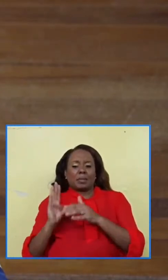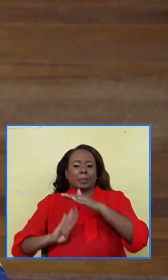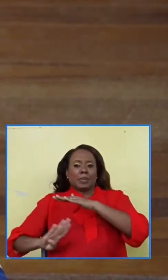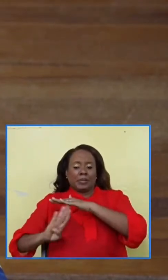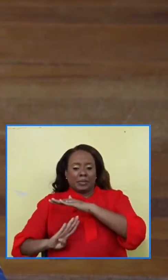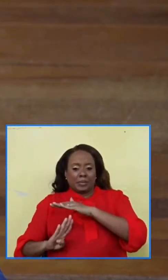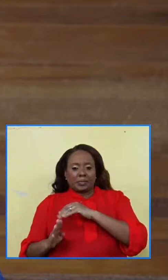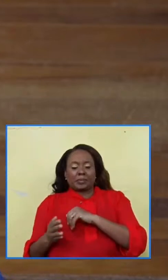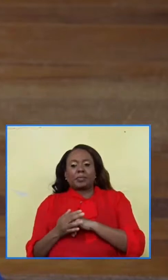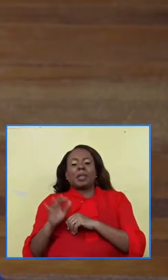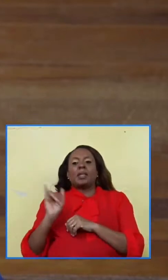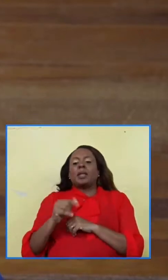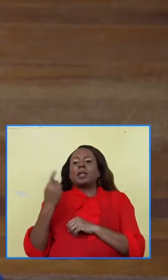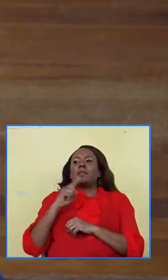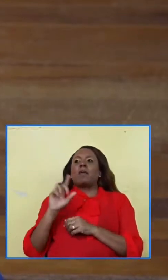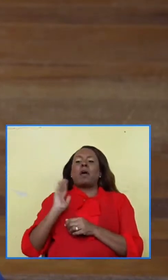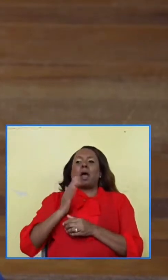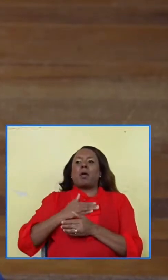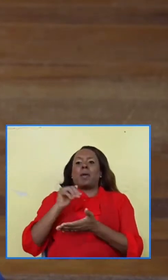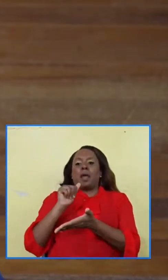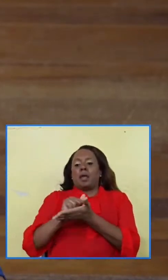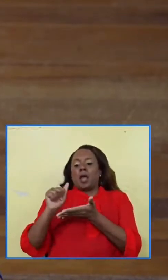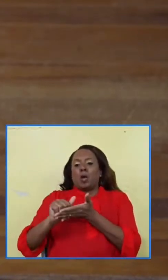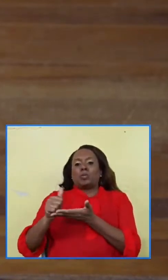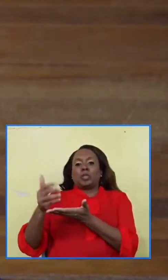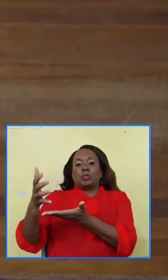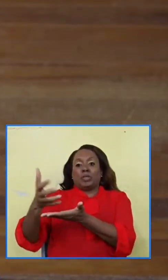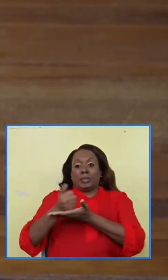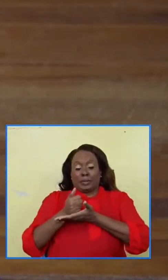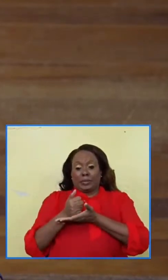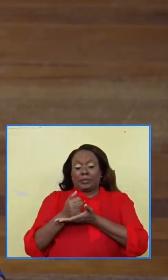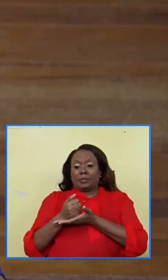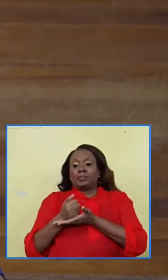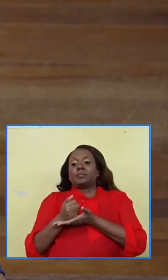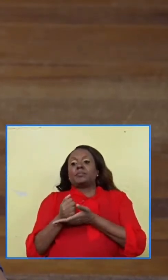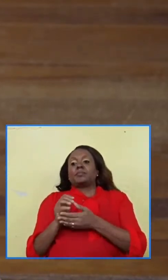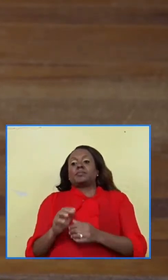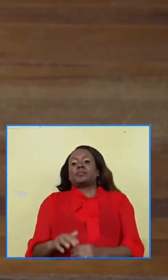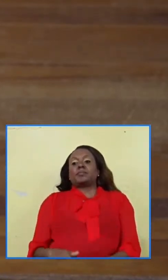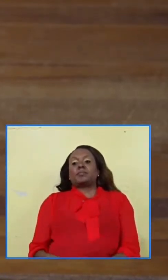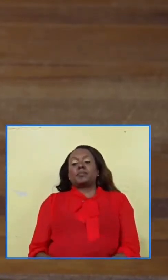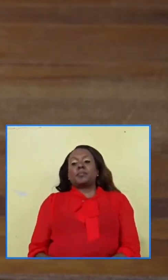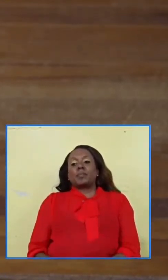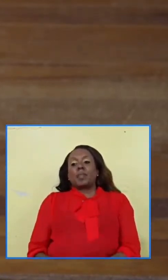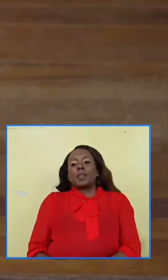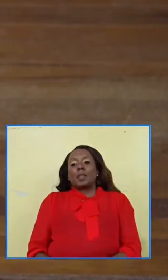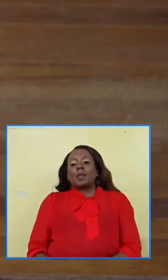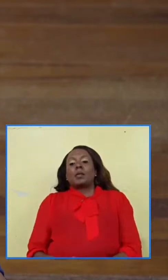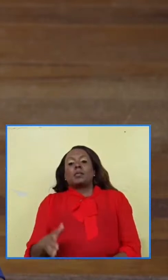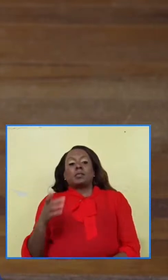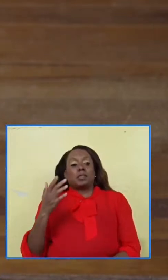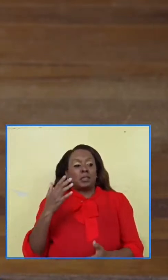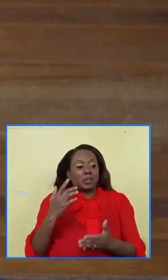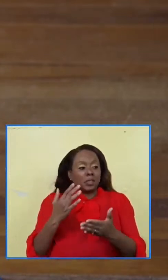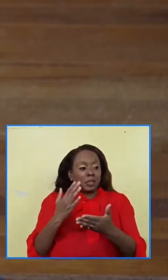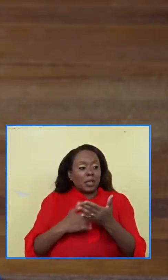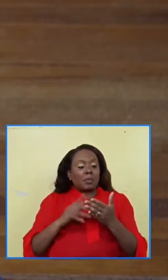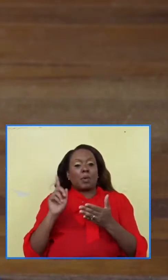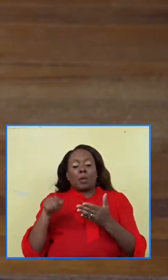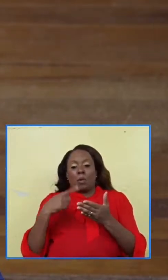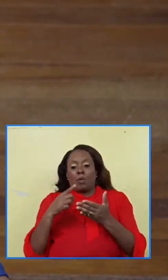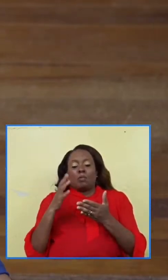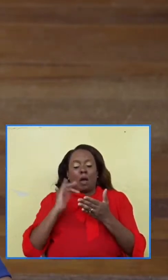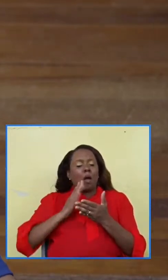receivable. If we go back to a modified cash basis, we are only dealing with cash in hand and not receivables. So the